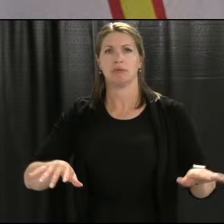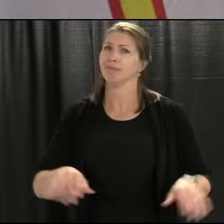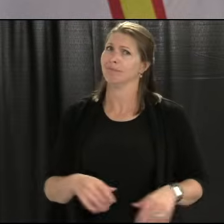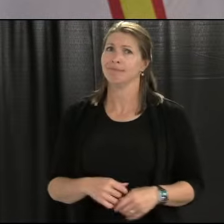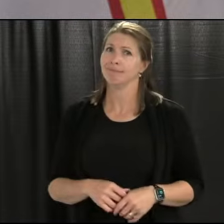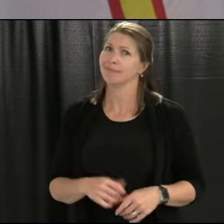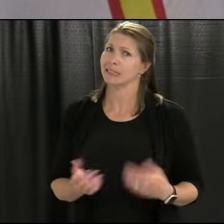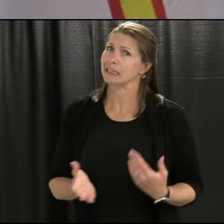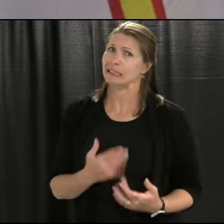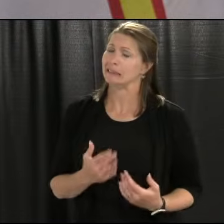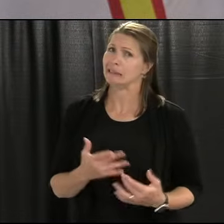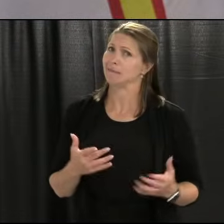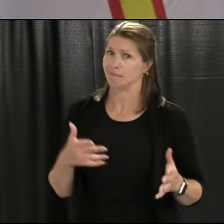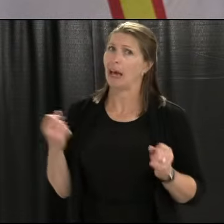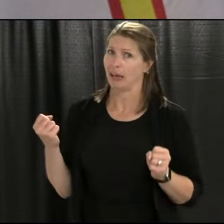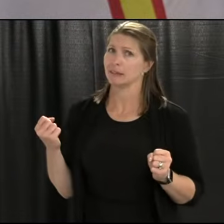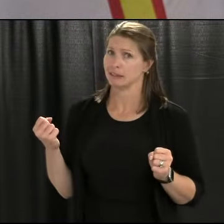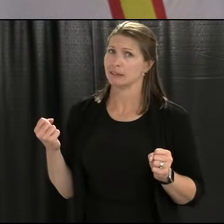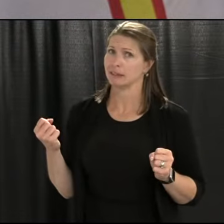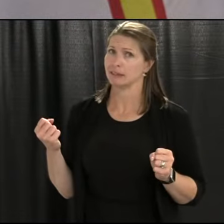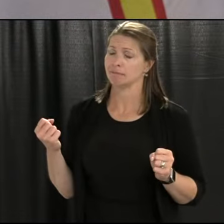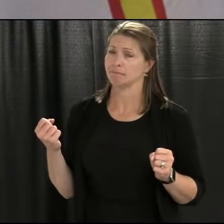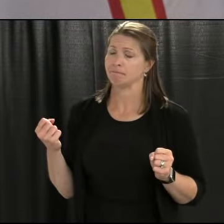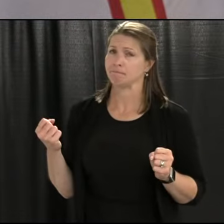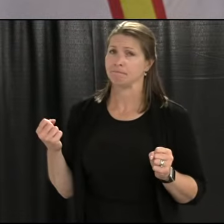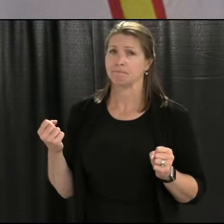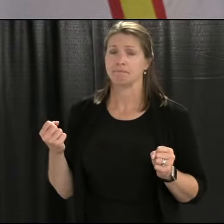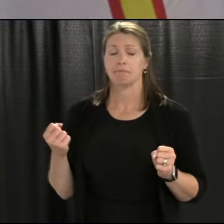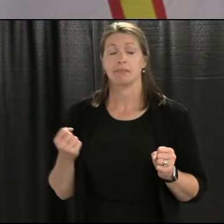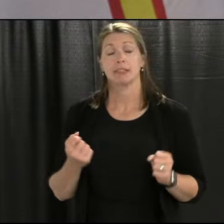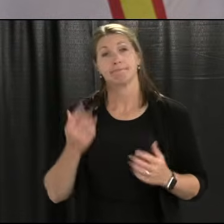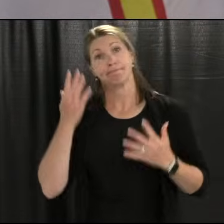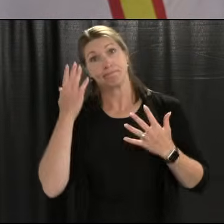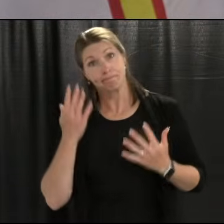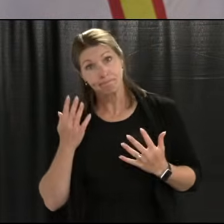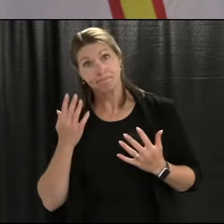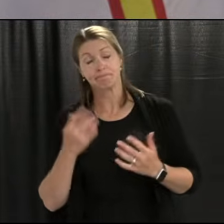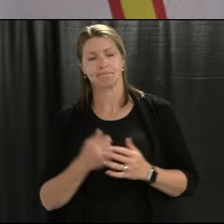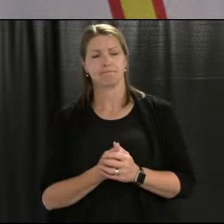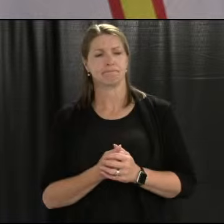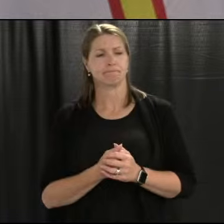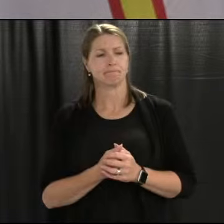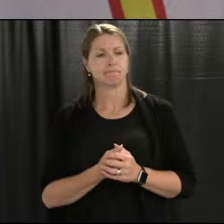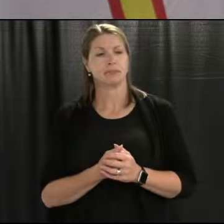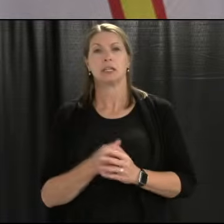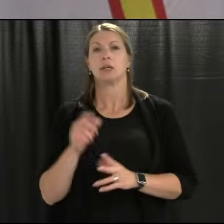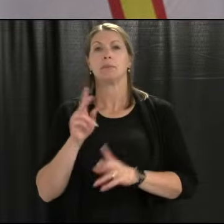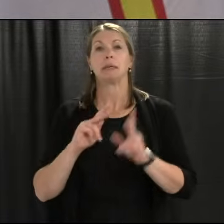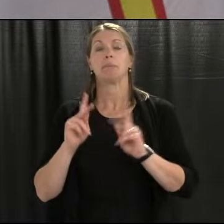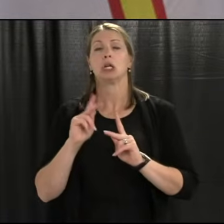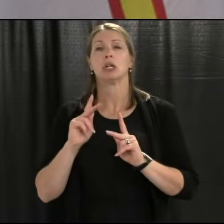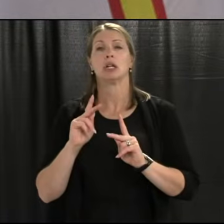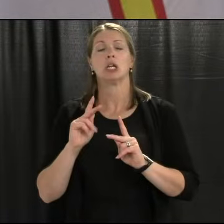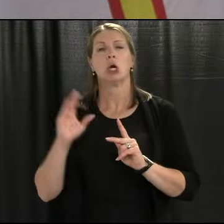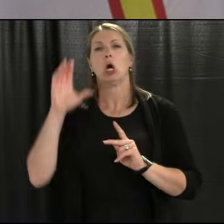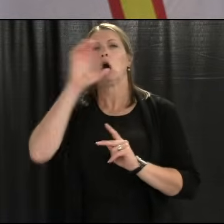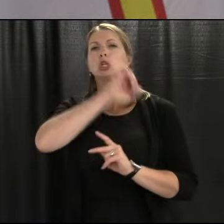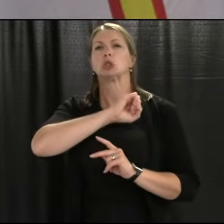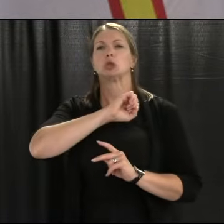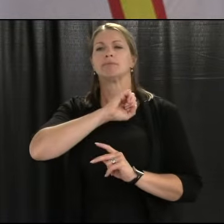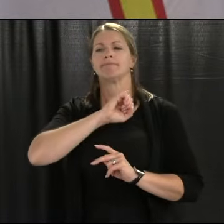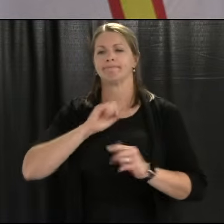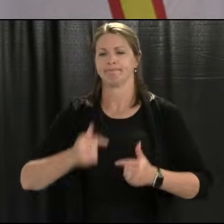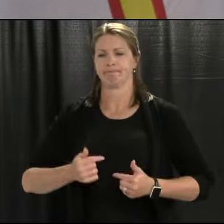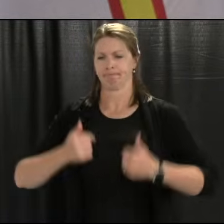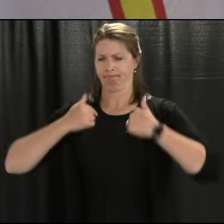easier or quicker than that. Unfortunately, of course, people take it upon themselves to believe that they should be the ones conveying the